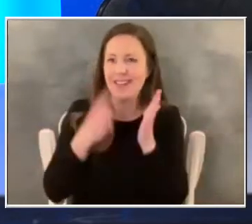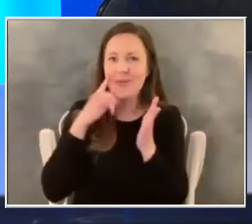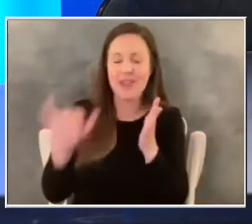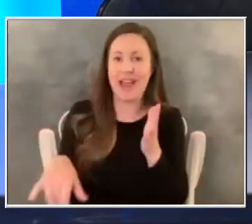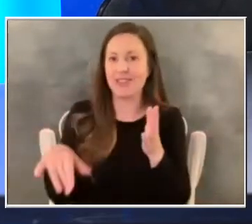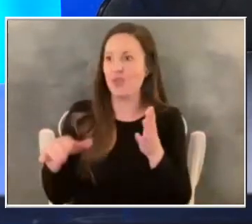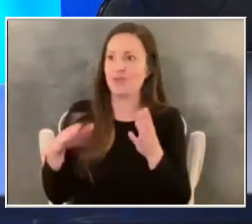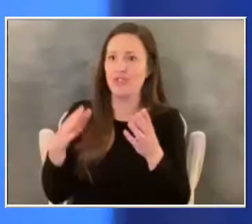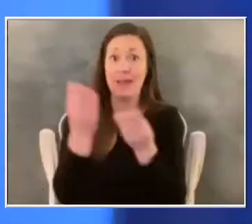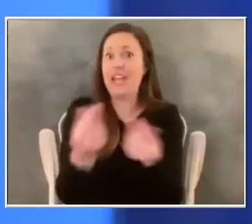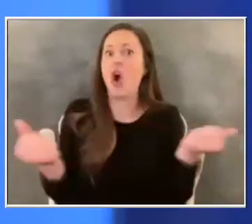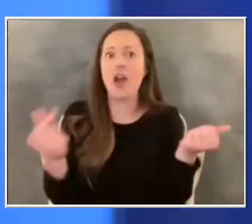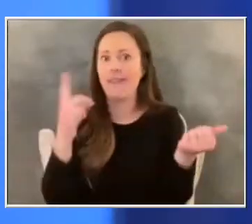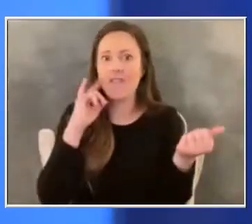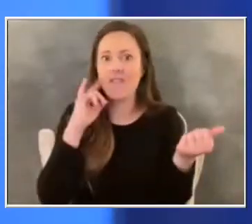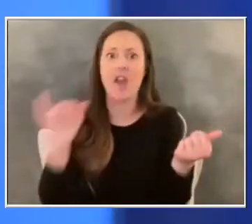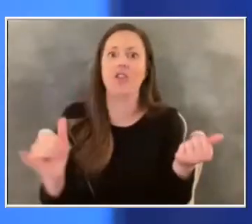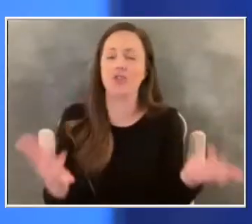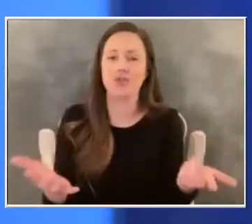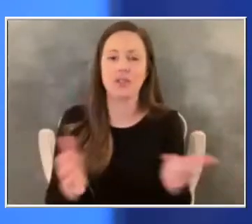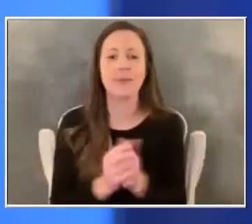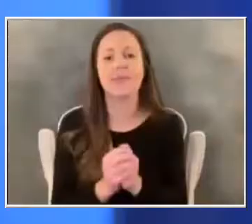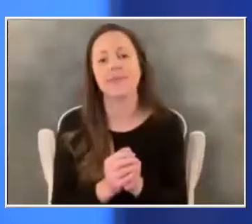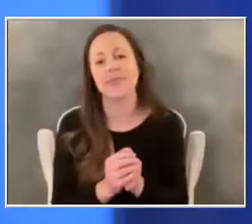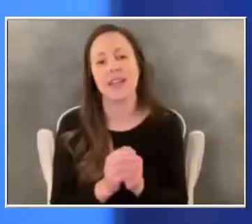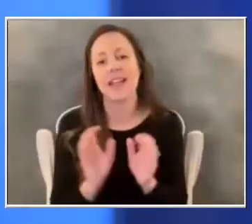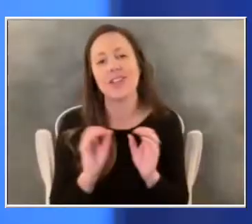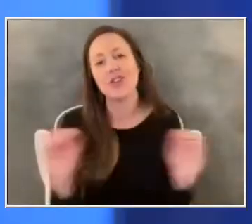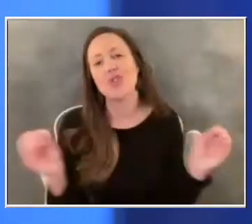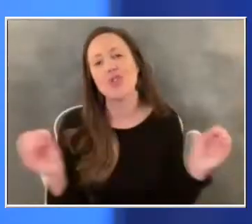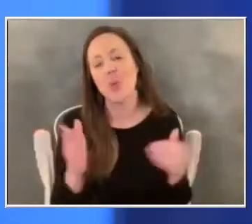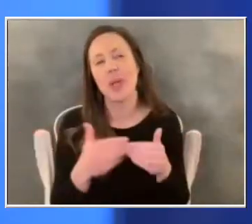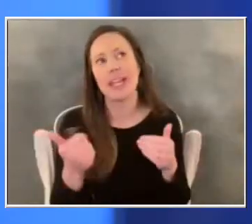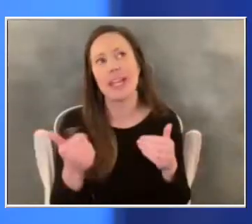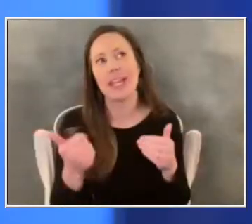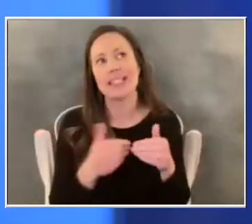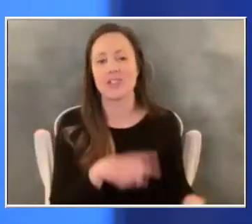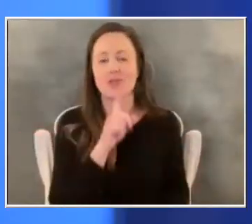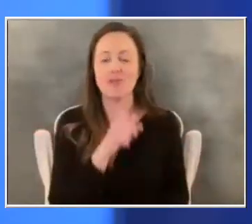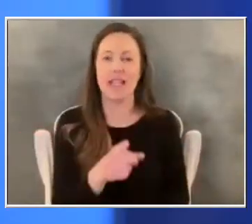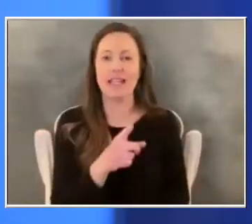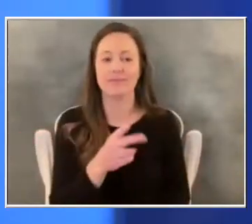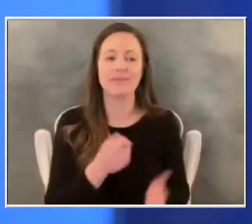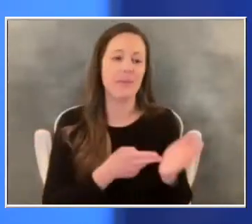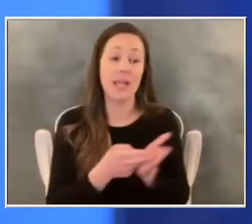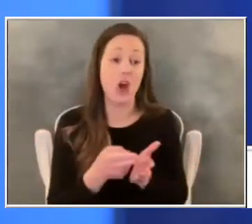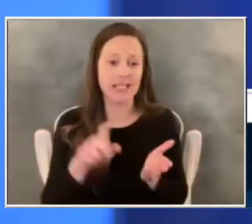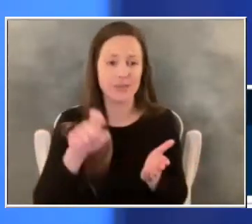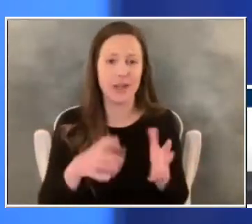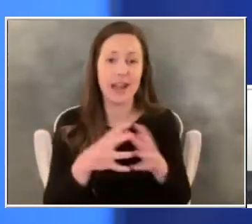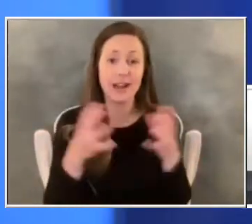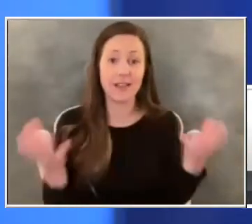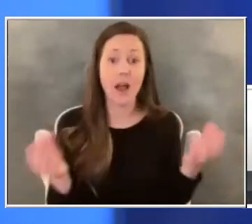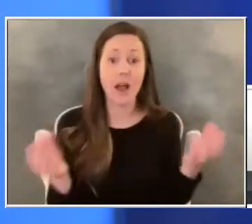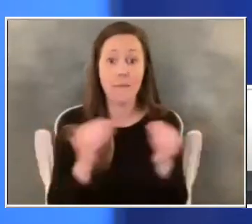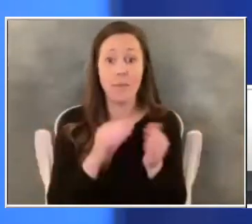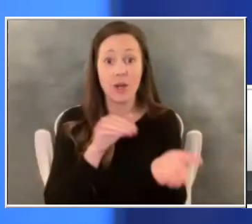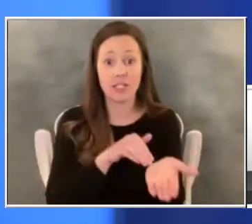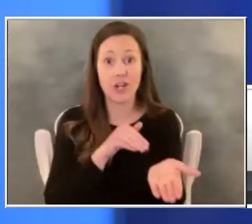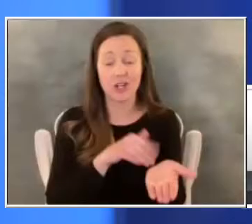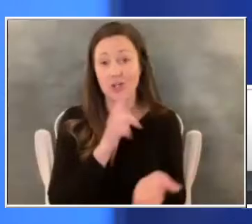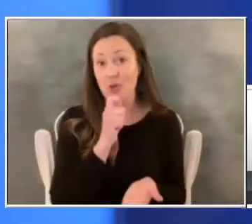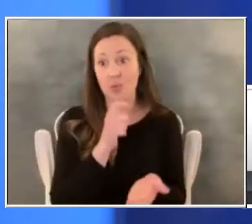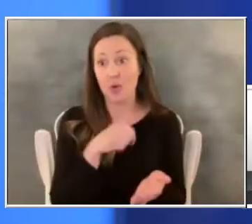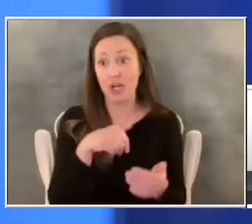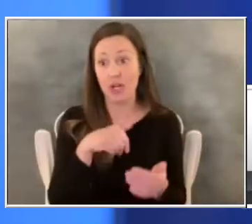time. Absolutely. There's no easy answer, to be frank. We would need a lot more physicians who are delivering,